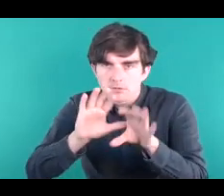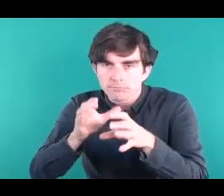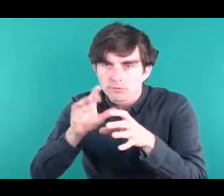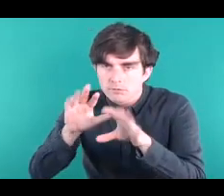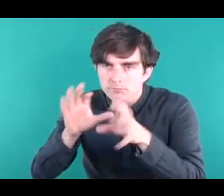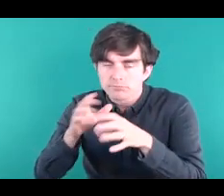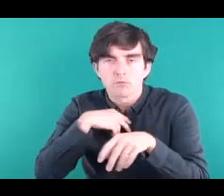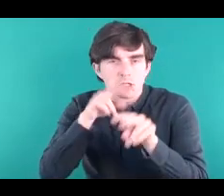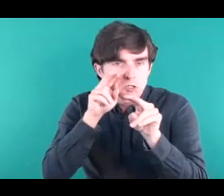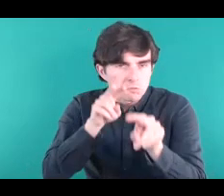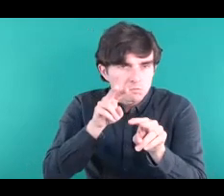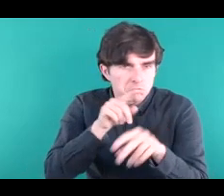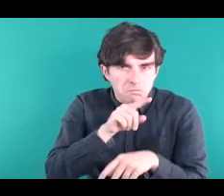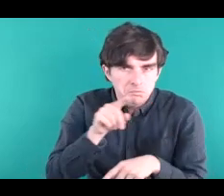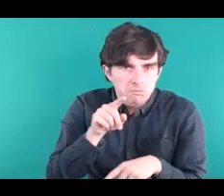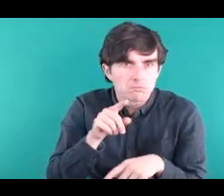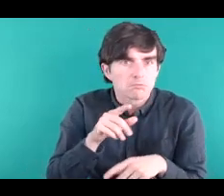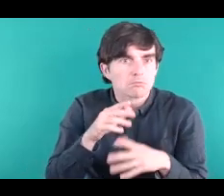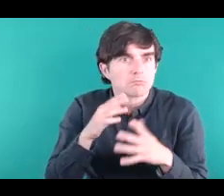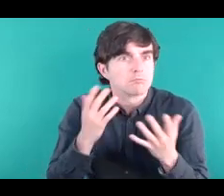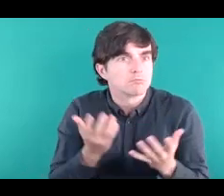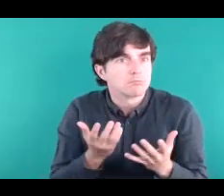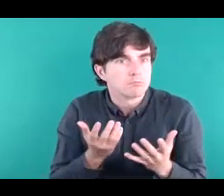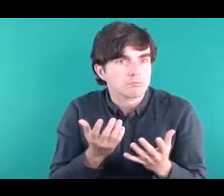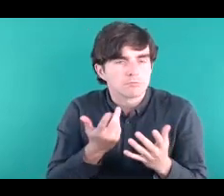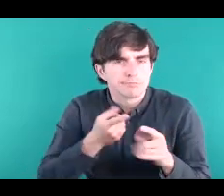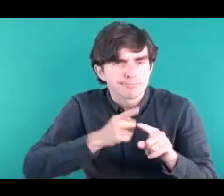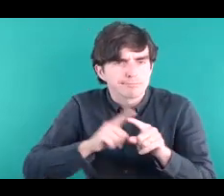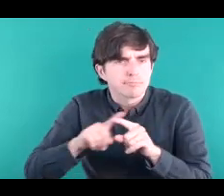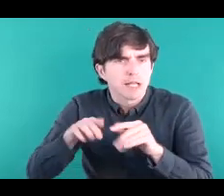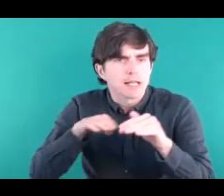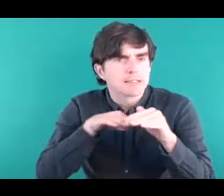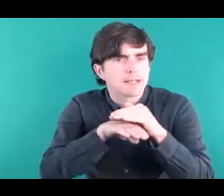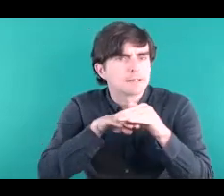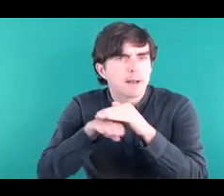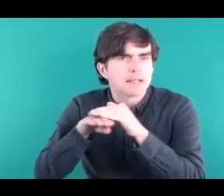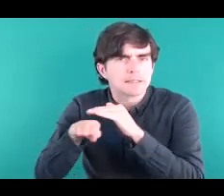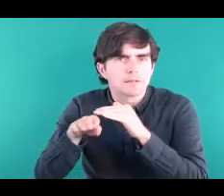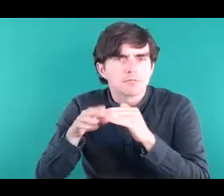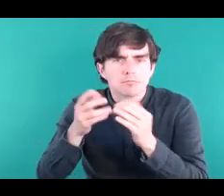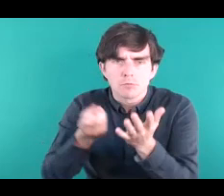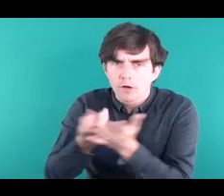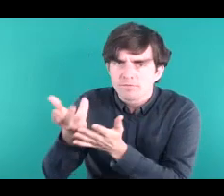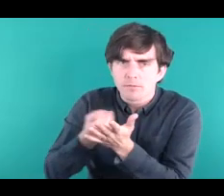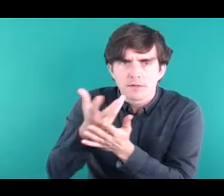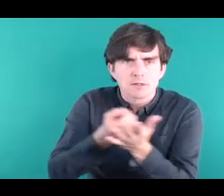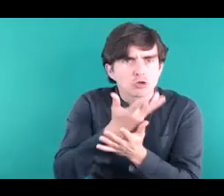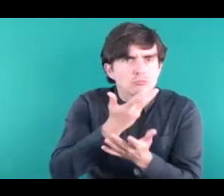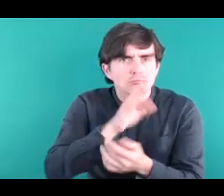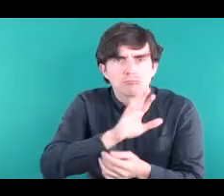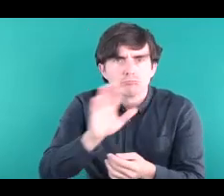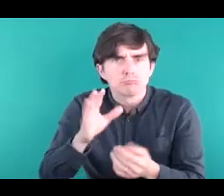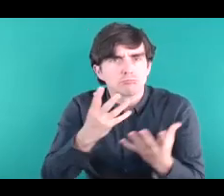availability of accessible information on COVID-19, whether or not informations are